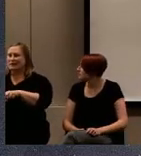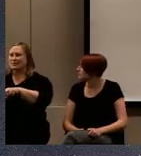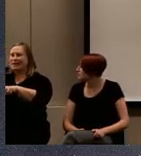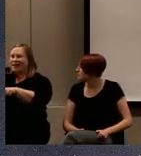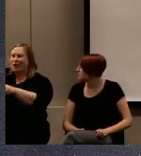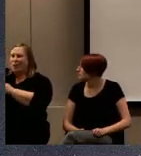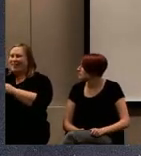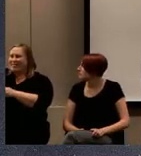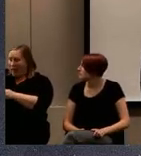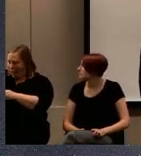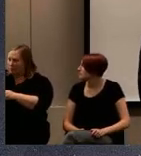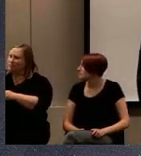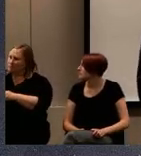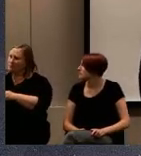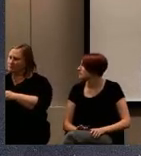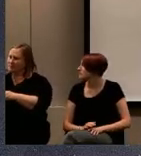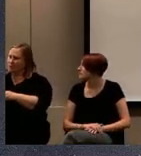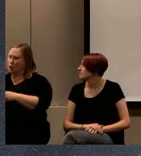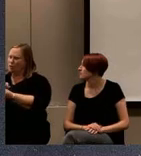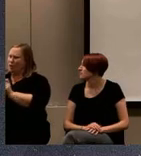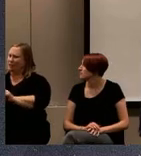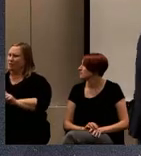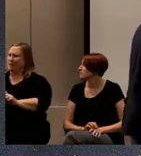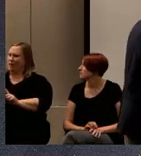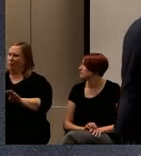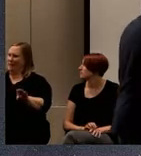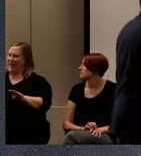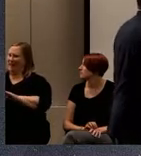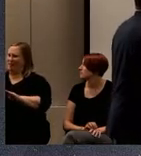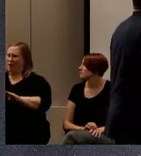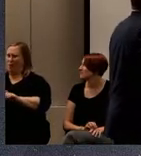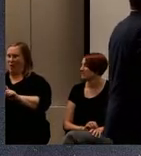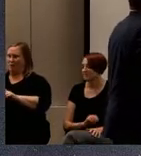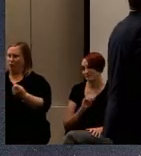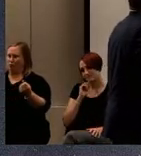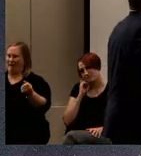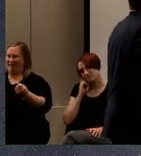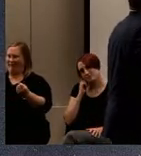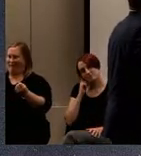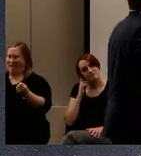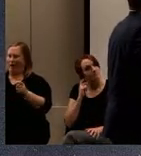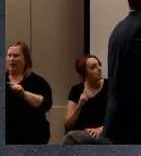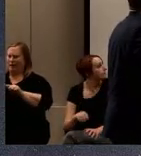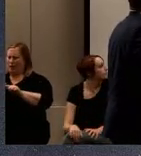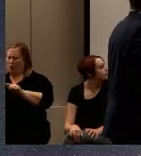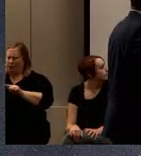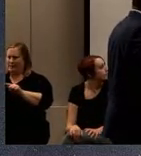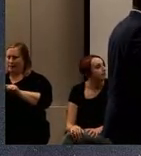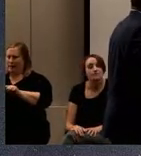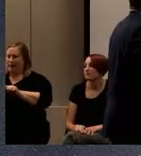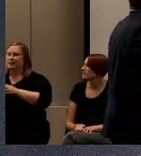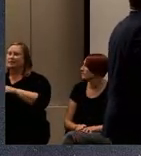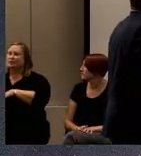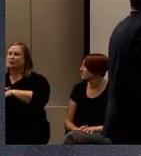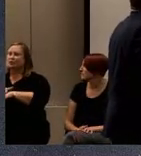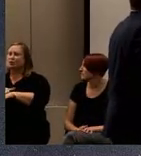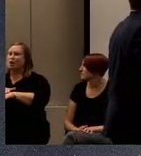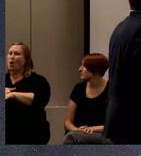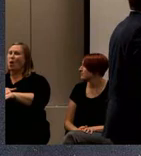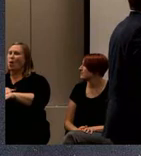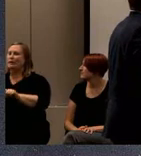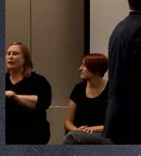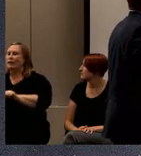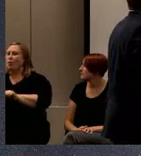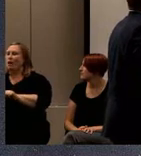in the car with them, which really changes their driving behavior. And then we see it begin to slowly, very